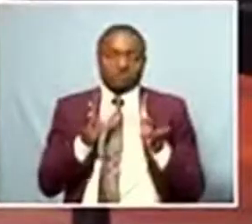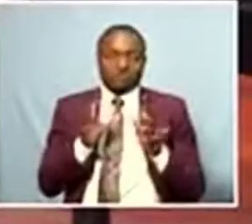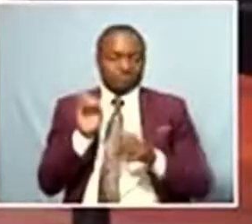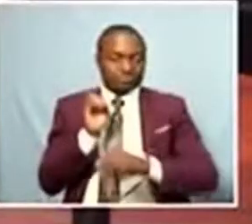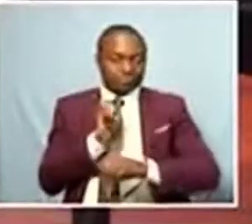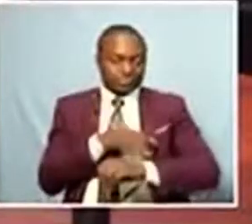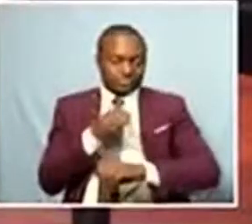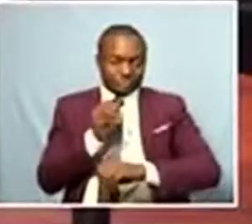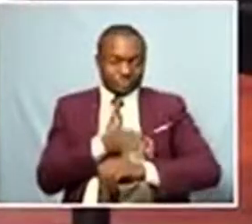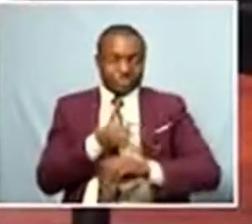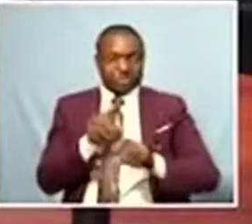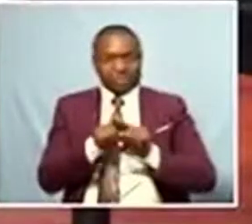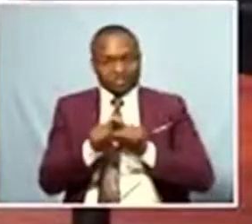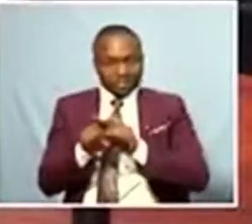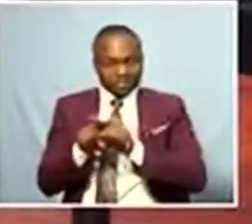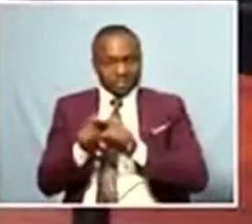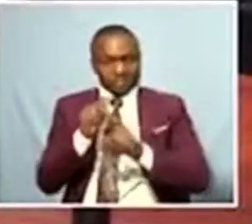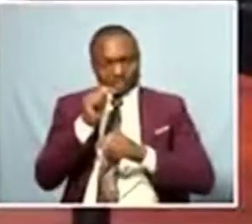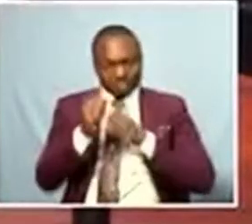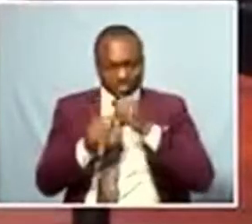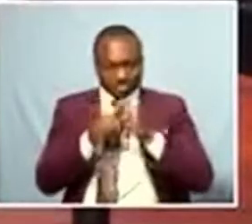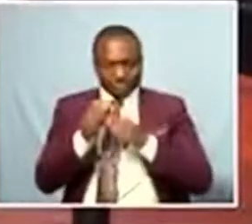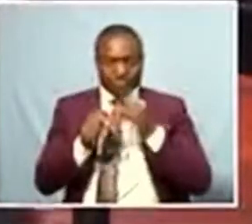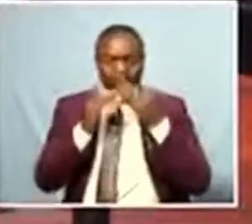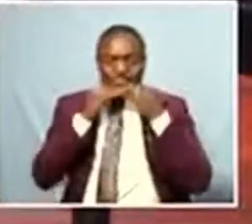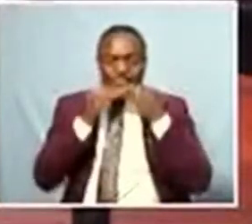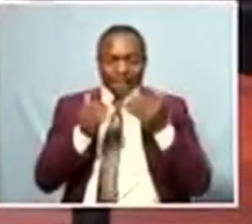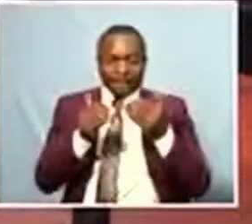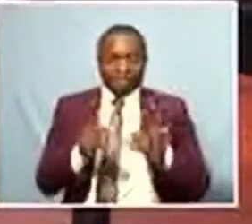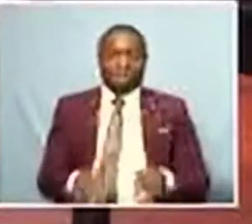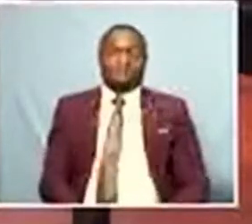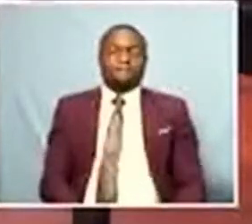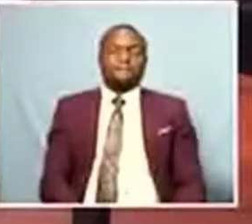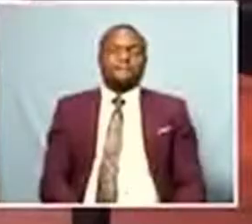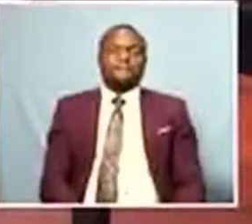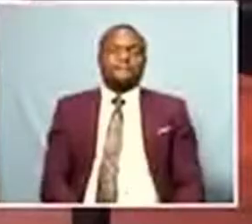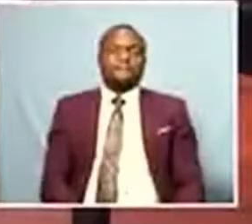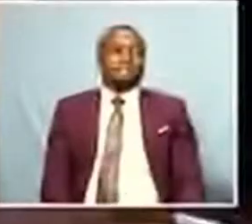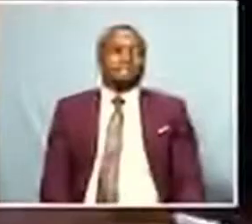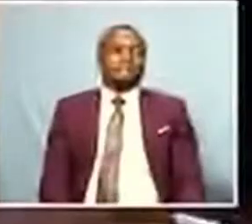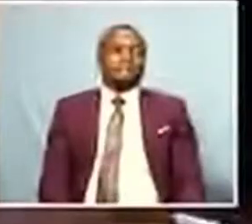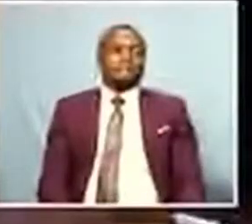investment and also tourism? Thank you.